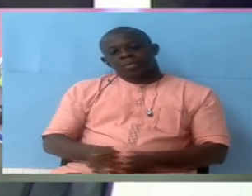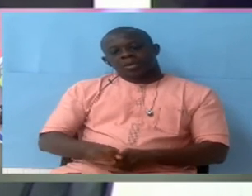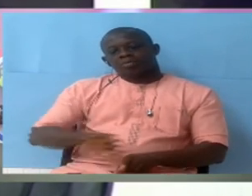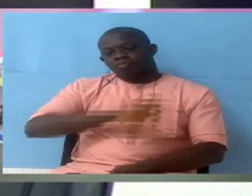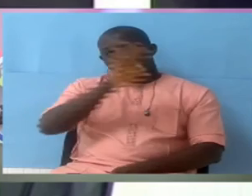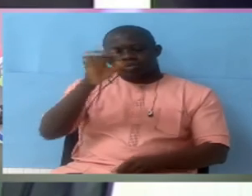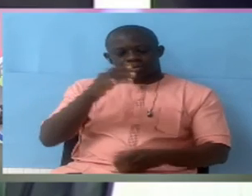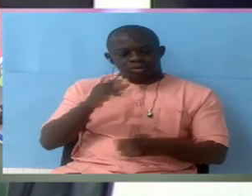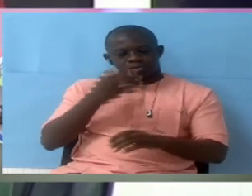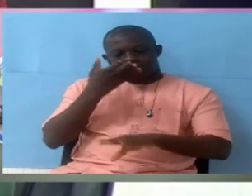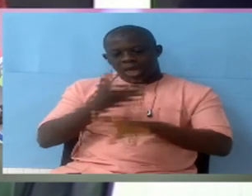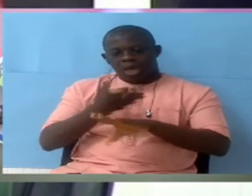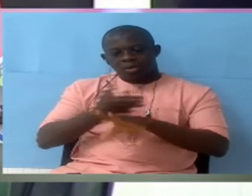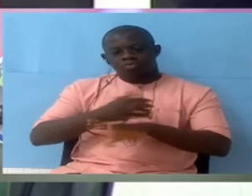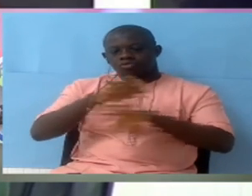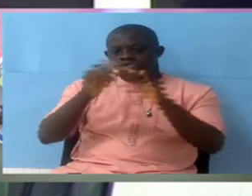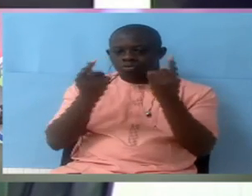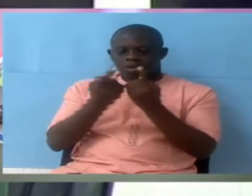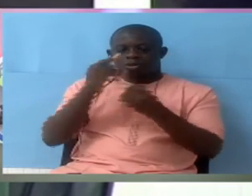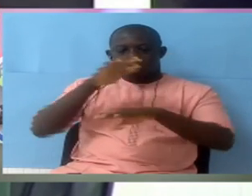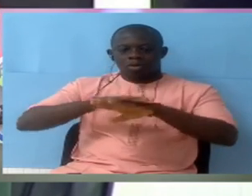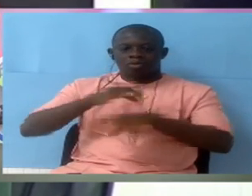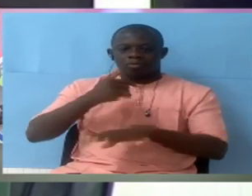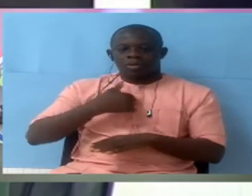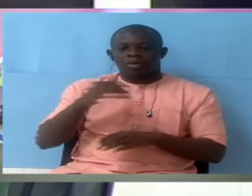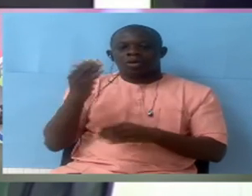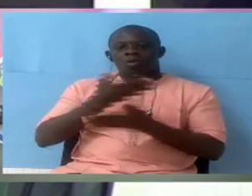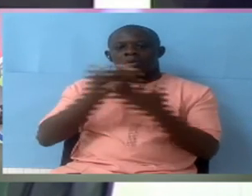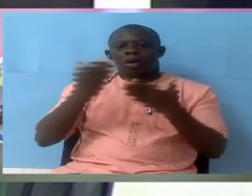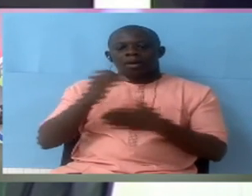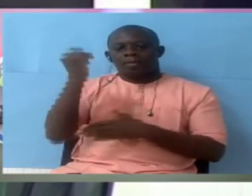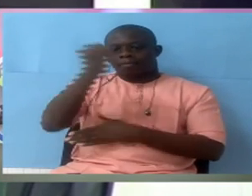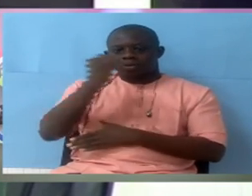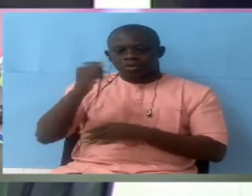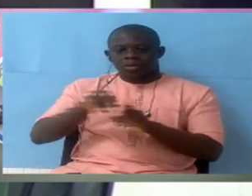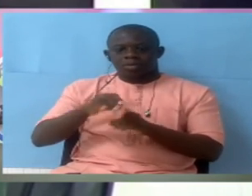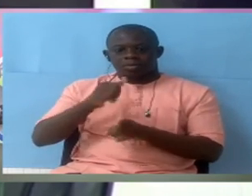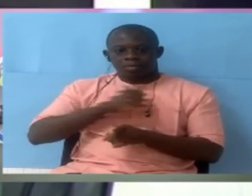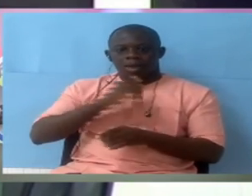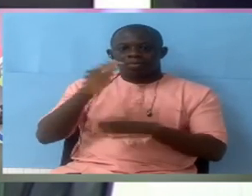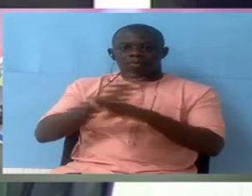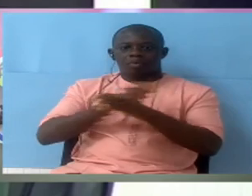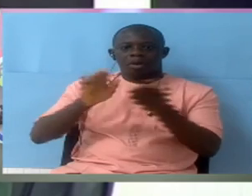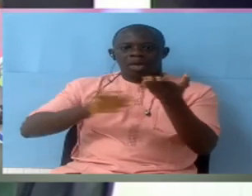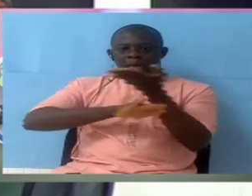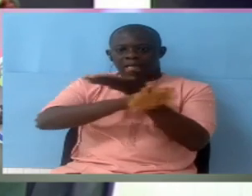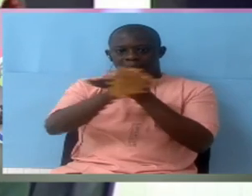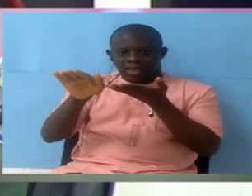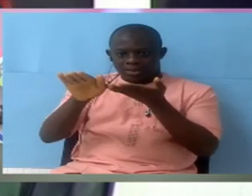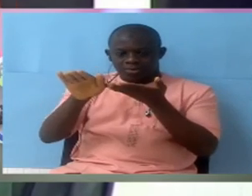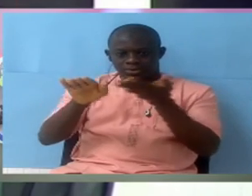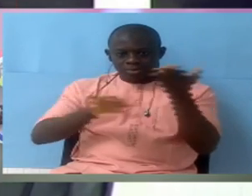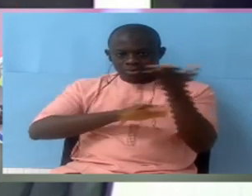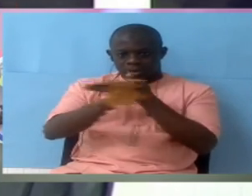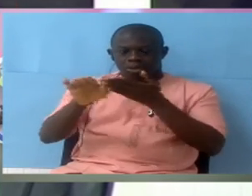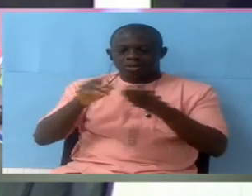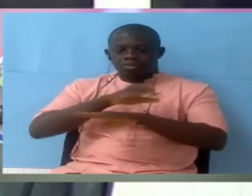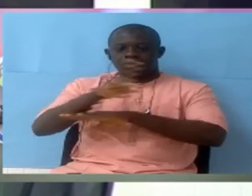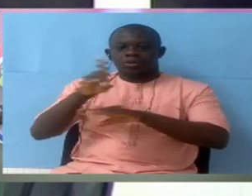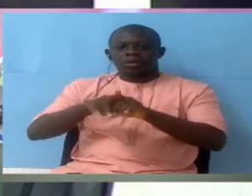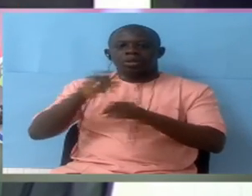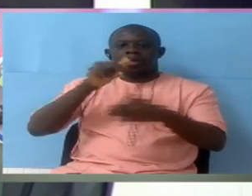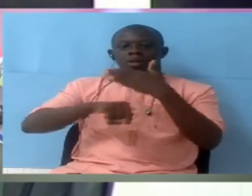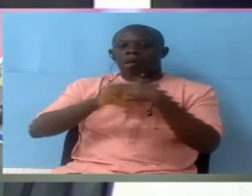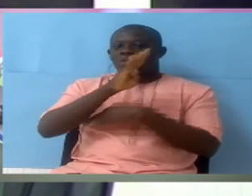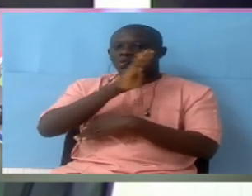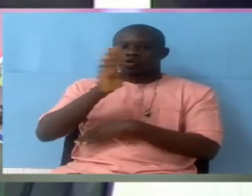lolu nak mom lu metti la won ci man because my plot of land at Brusubi phase 1 ndax te suma keur bi nga xamne